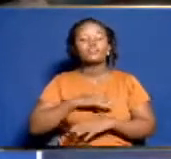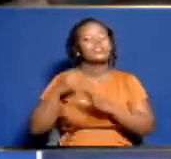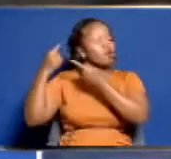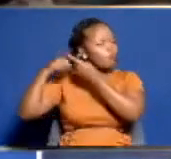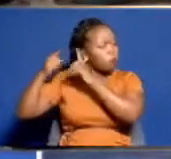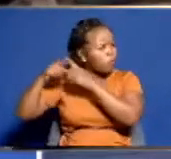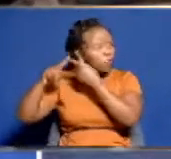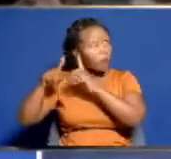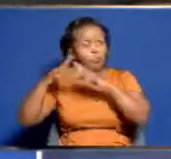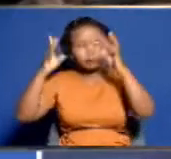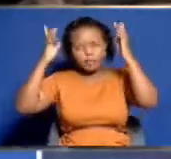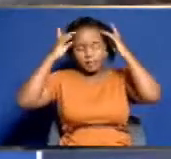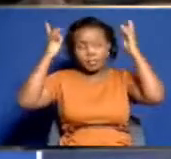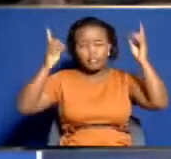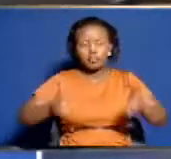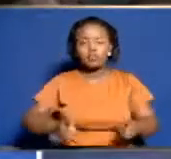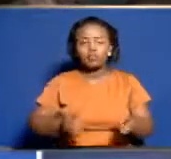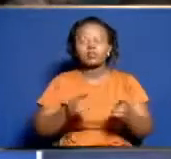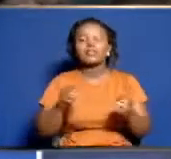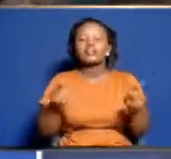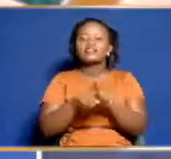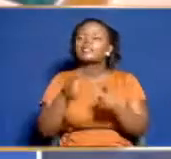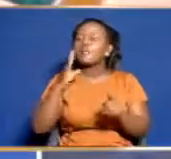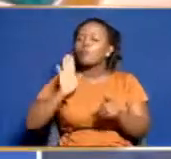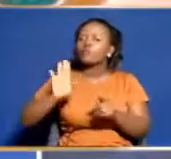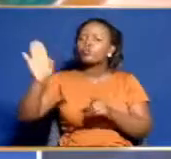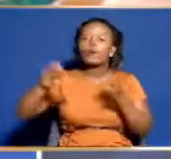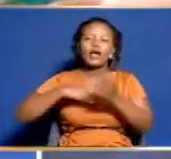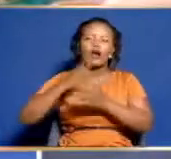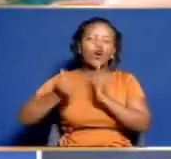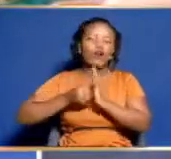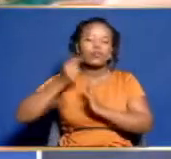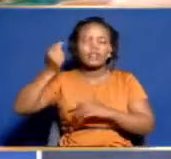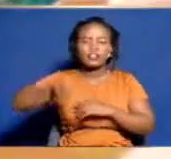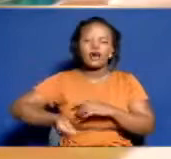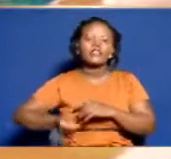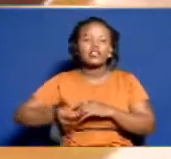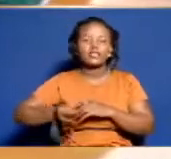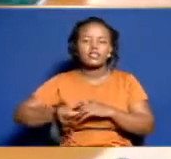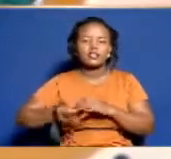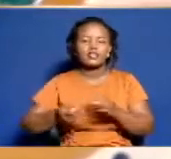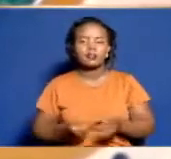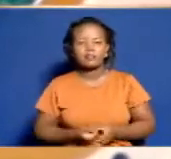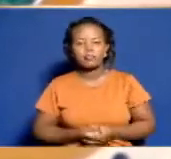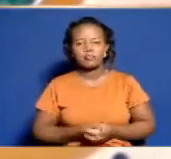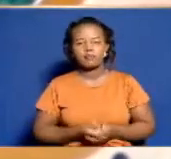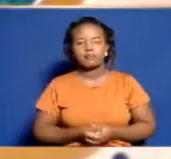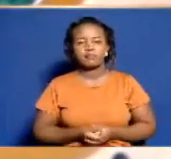and please swear all the judges. Suleiman Yeri, Channel One News.